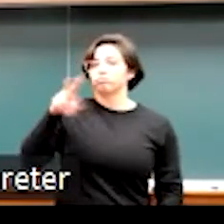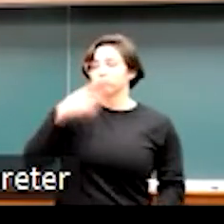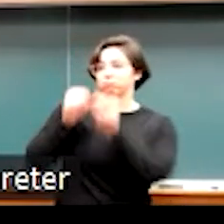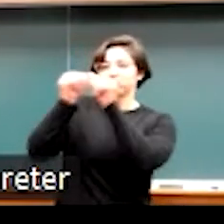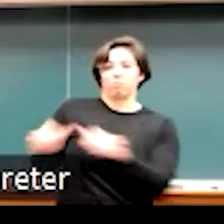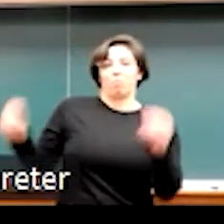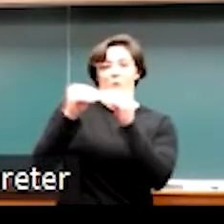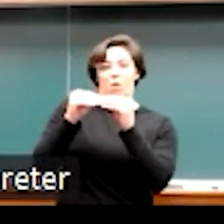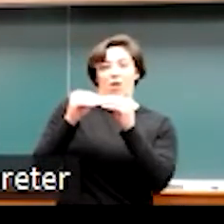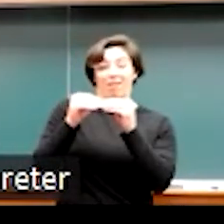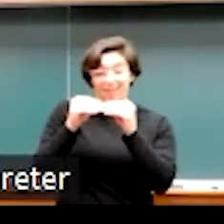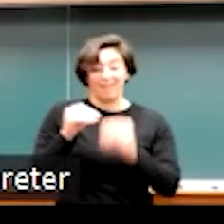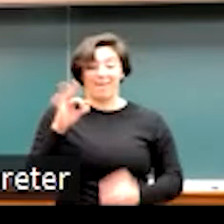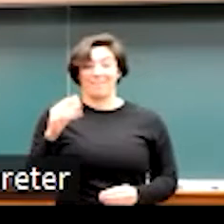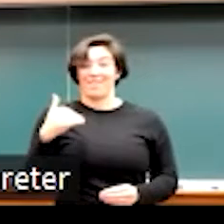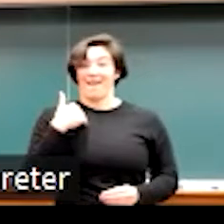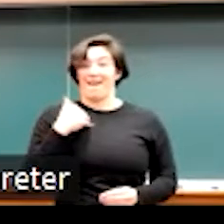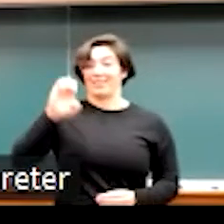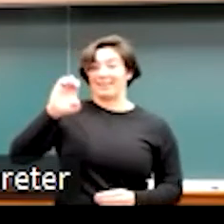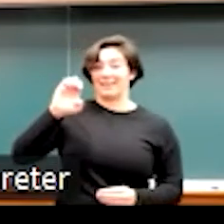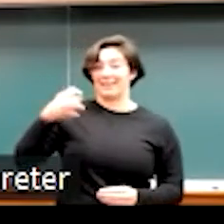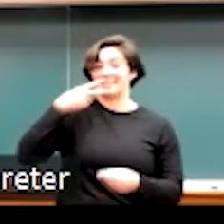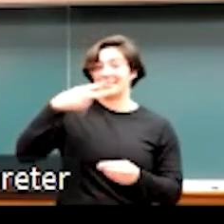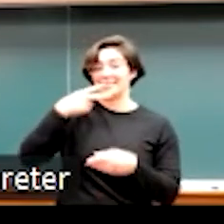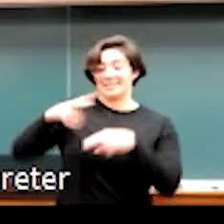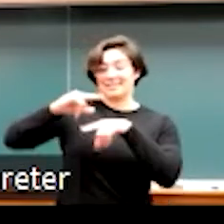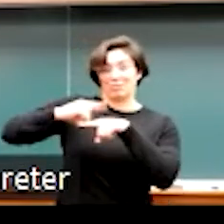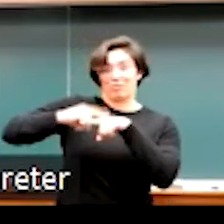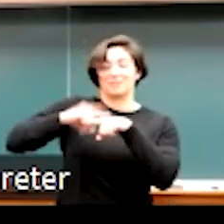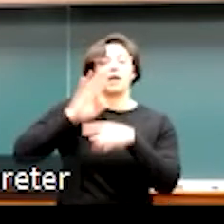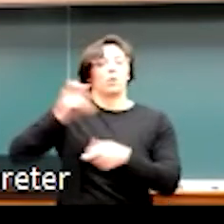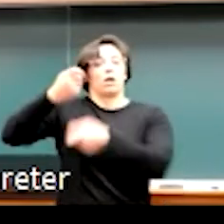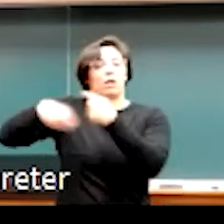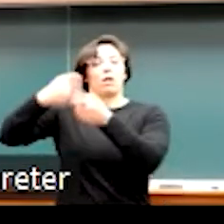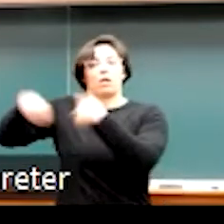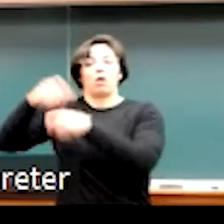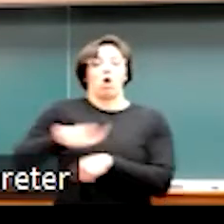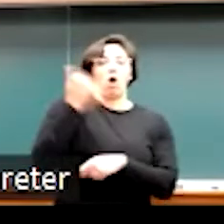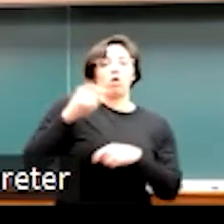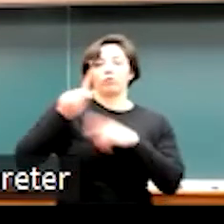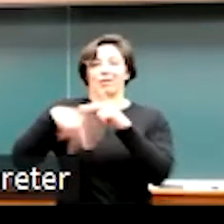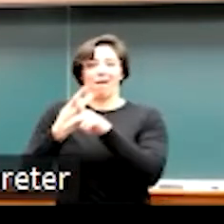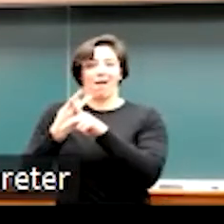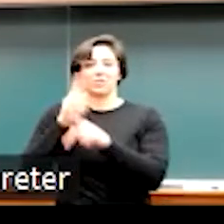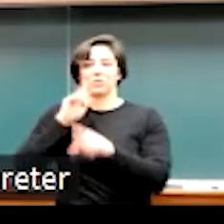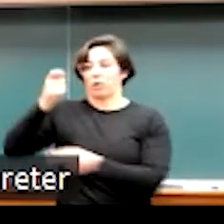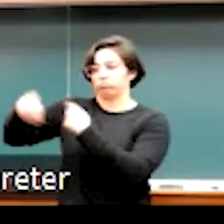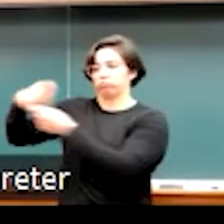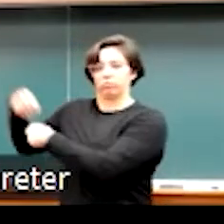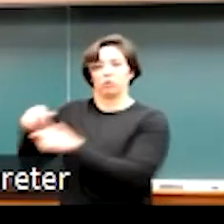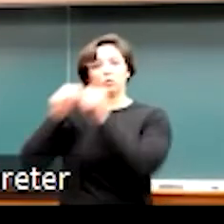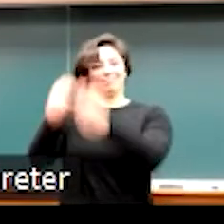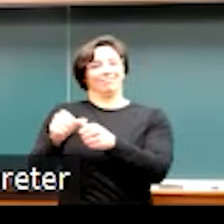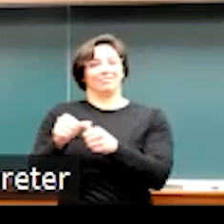cigarettes. They're also now more likely to use e-cigarettes, perhaps to keep supplementing this nicotine intake, right? Maybe to keep those analgesic